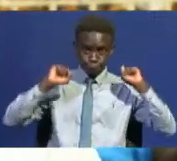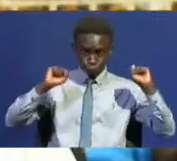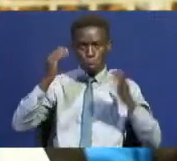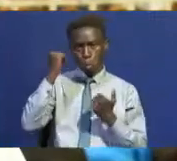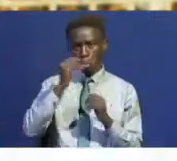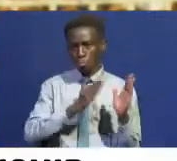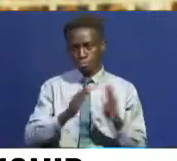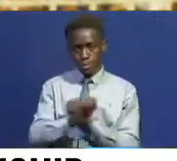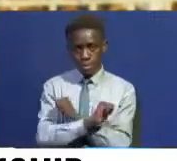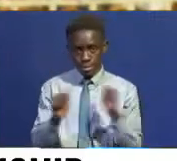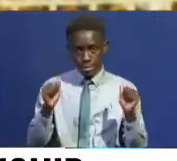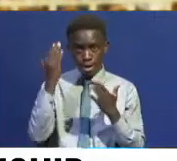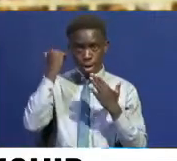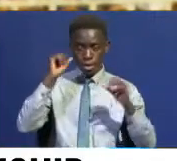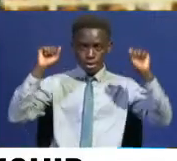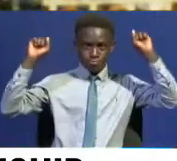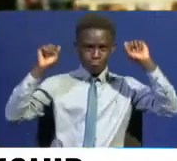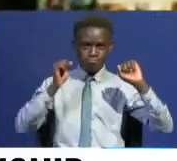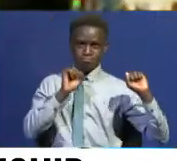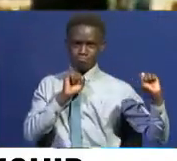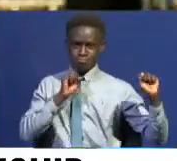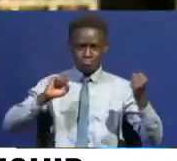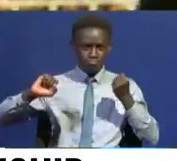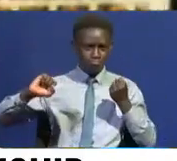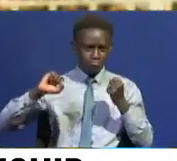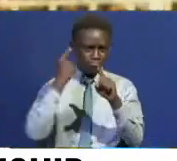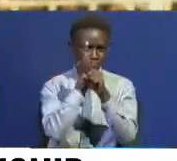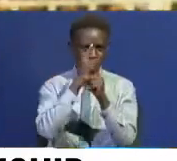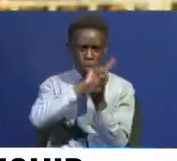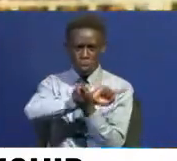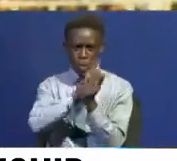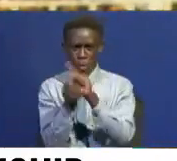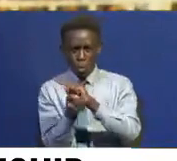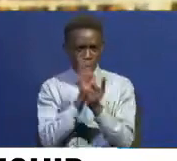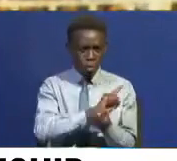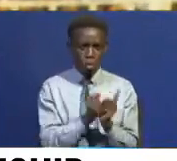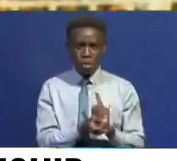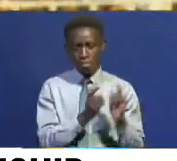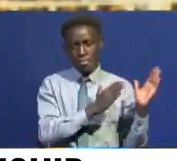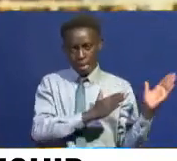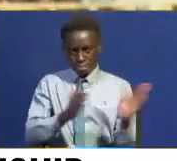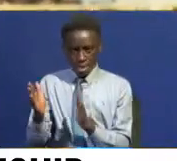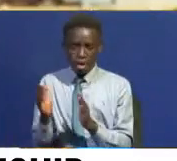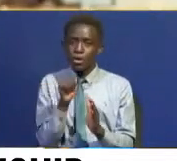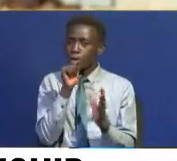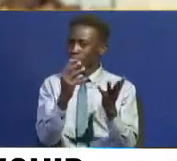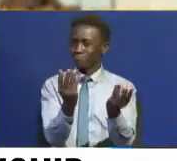their posings. We're gonna be. It's not gonna be that easy as me, you know.